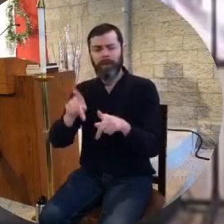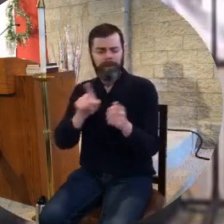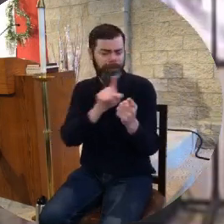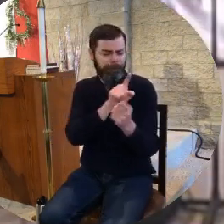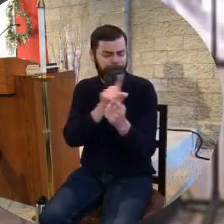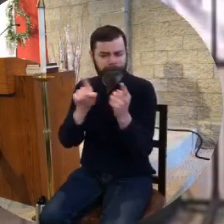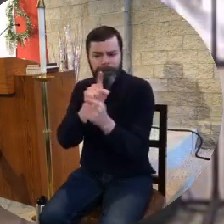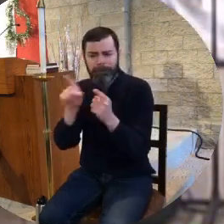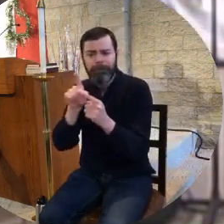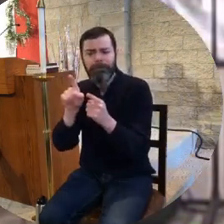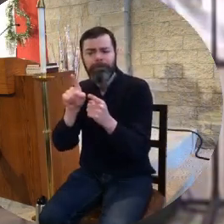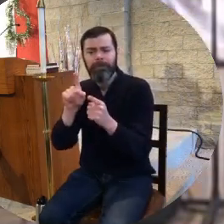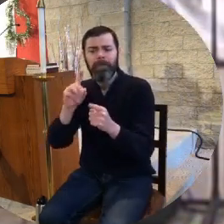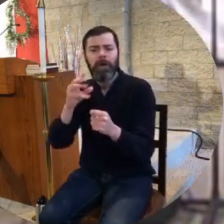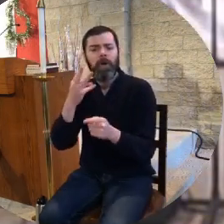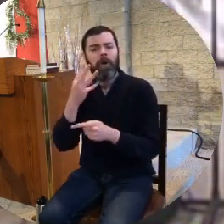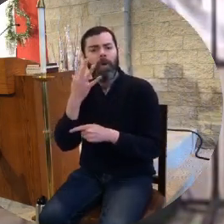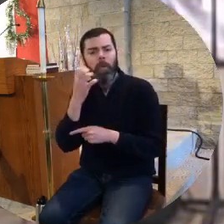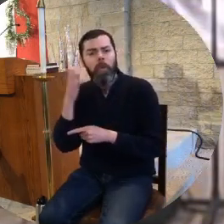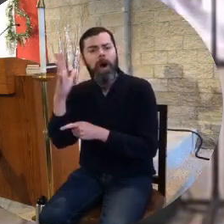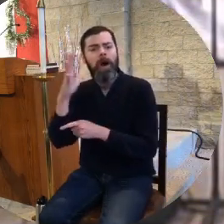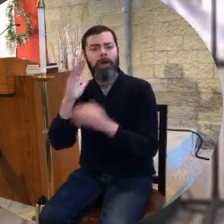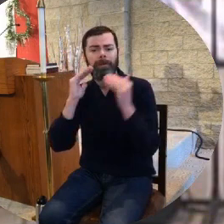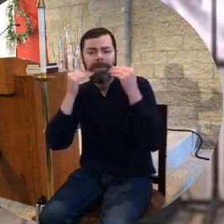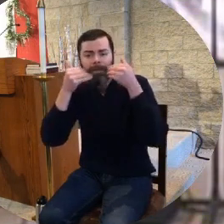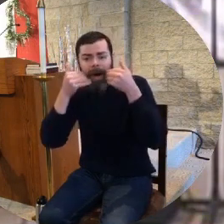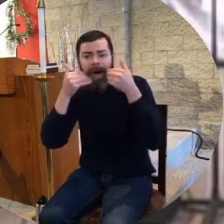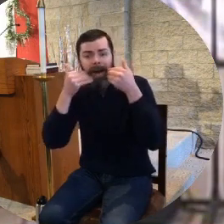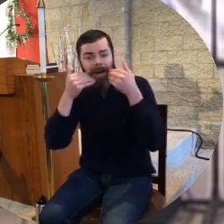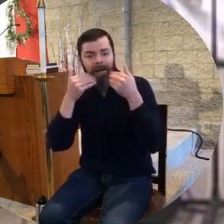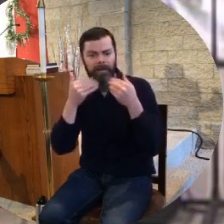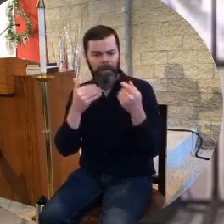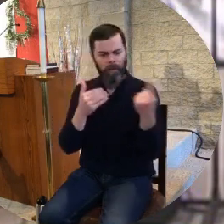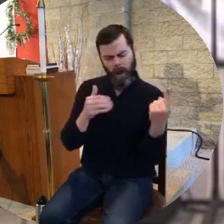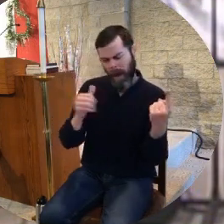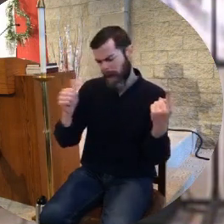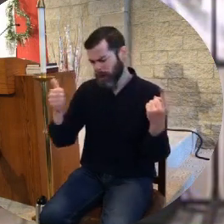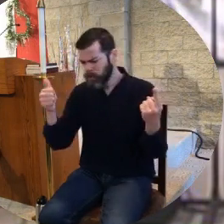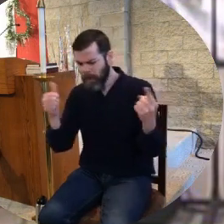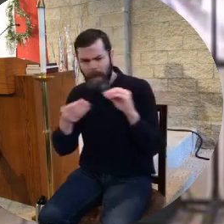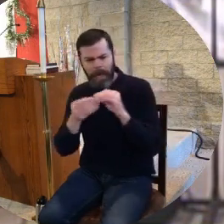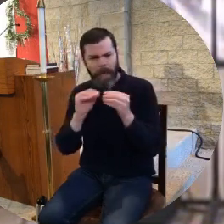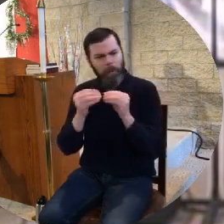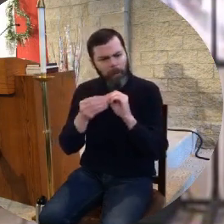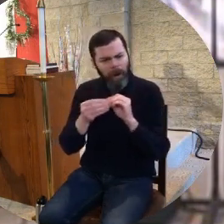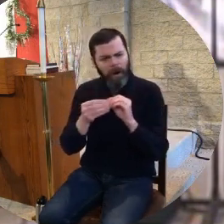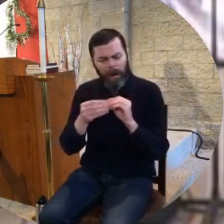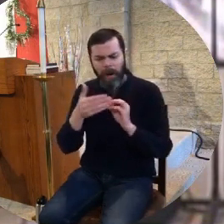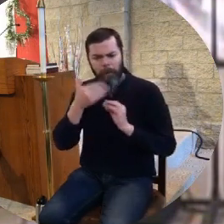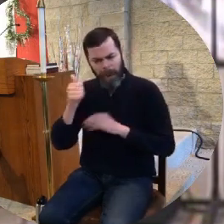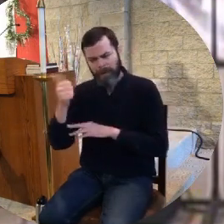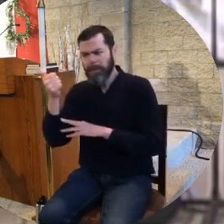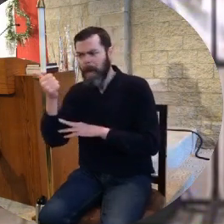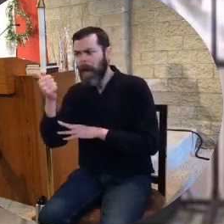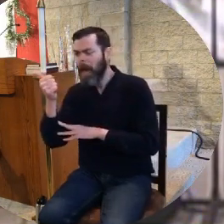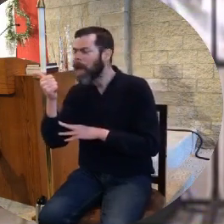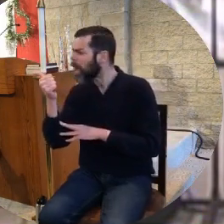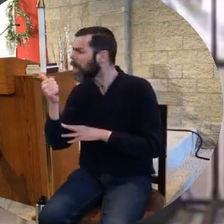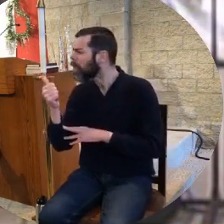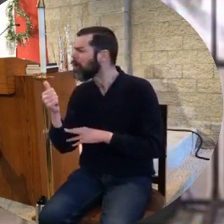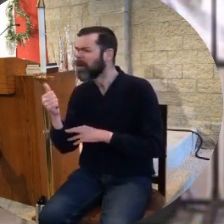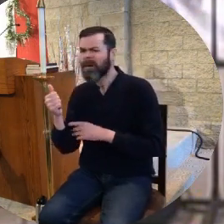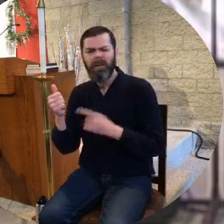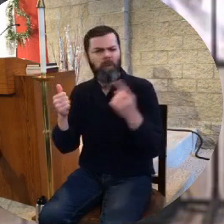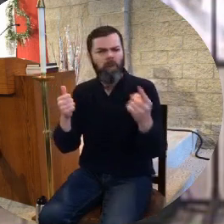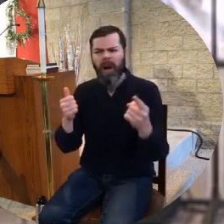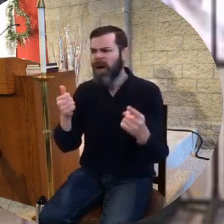a smile. Do you rate 1 to 10 on that? 10. There's a 1 over here, a 2 over here, a 10 down here. Let's work